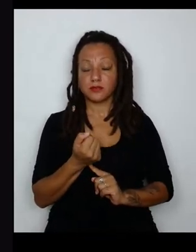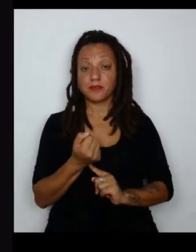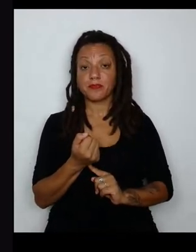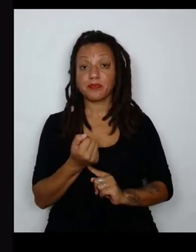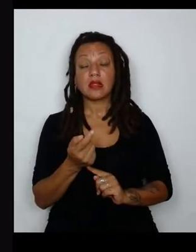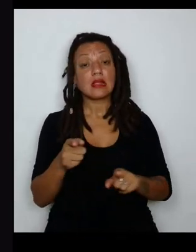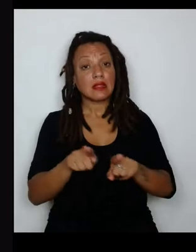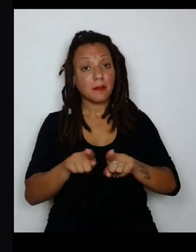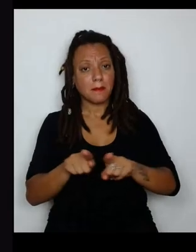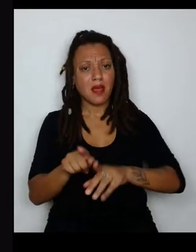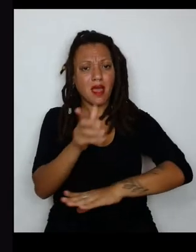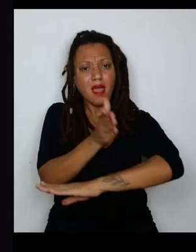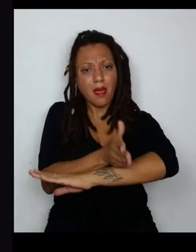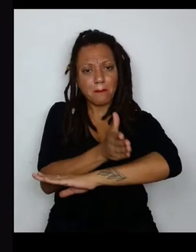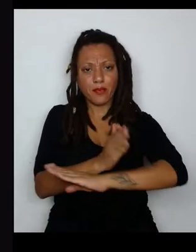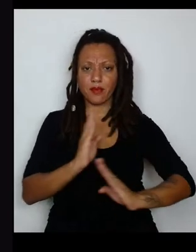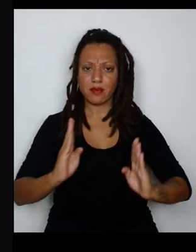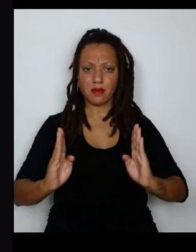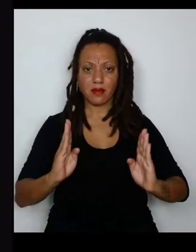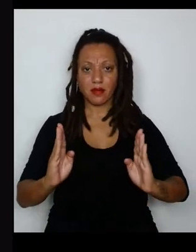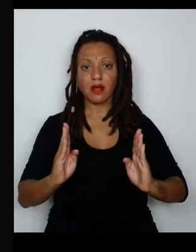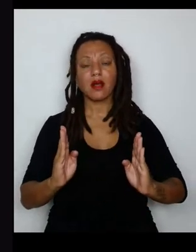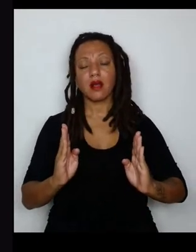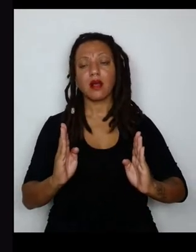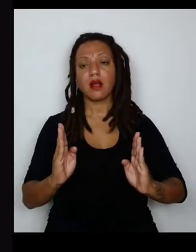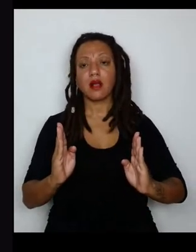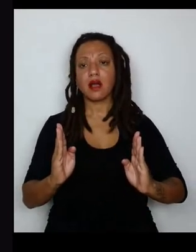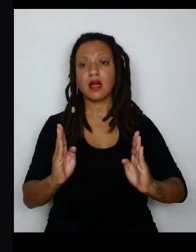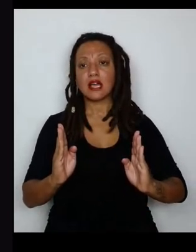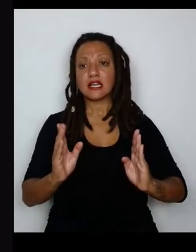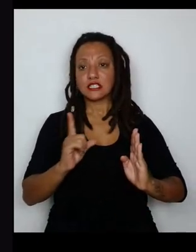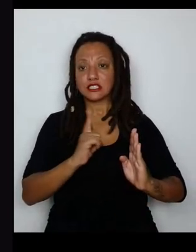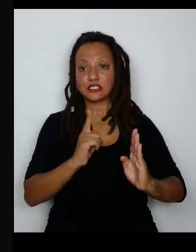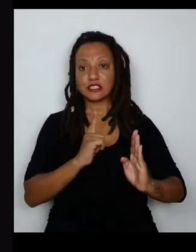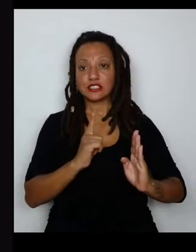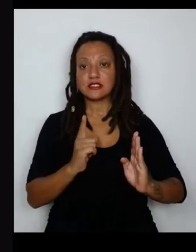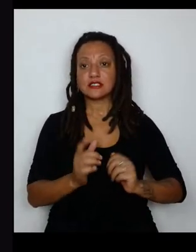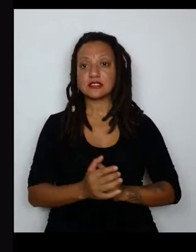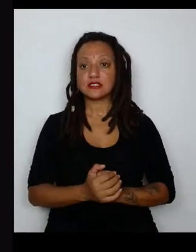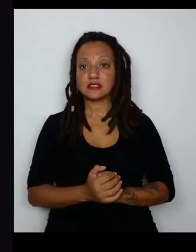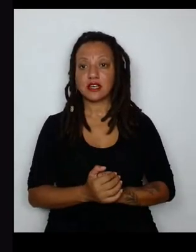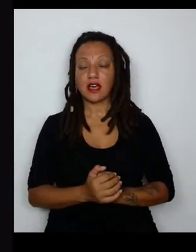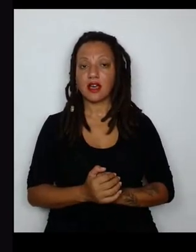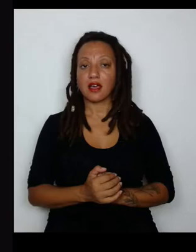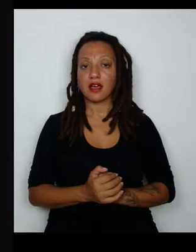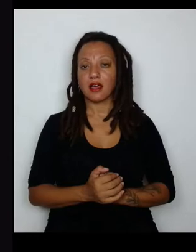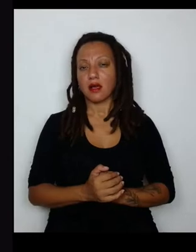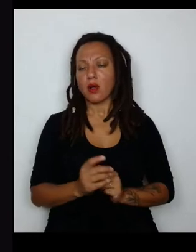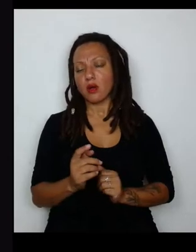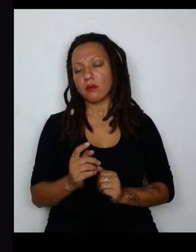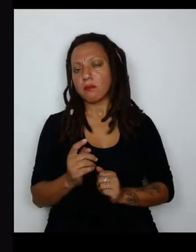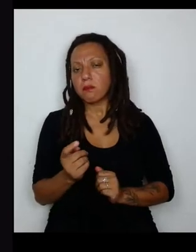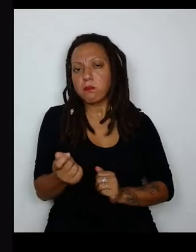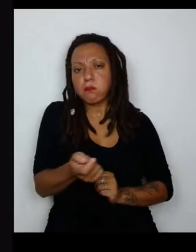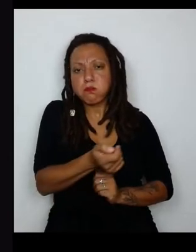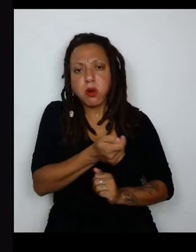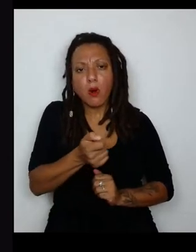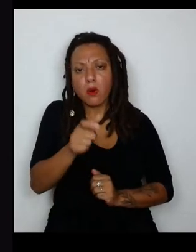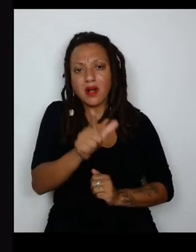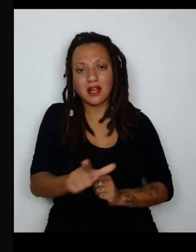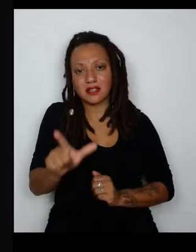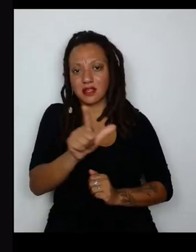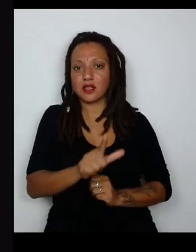exception of being danielson there was little in the gogan literature that was not celebratory